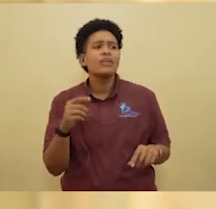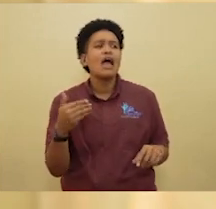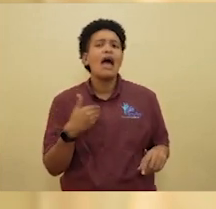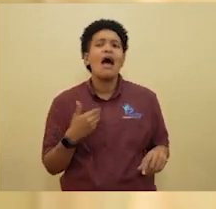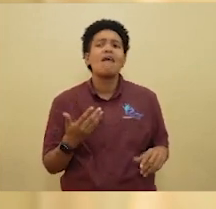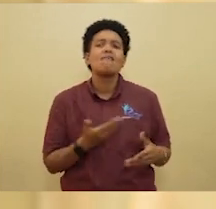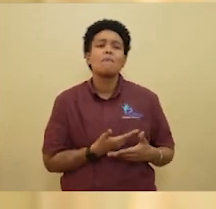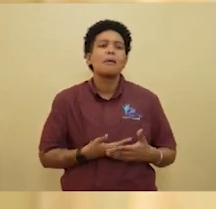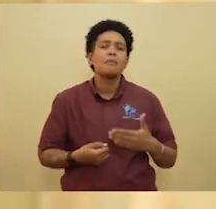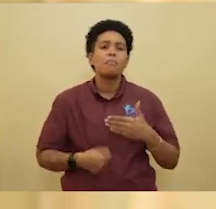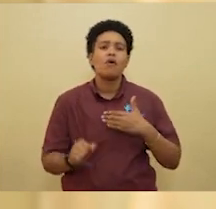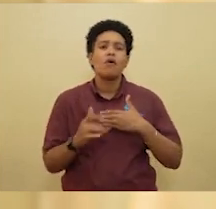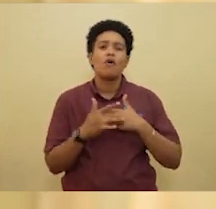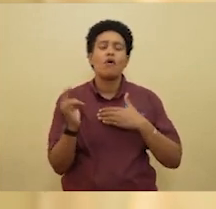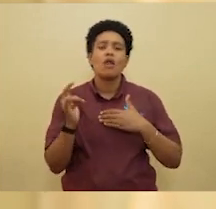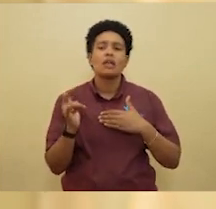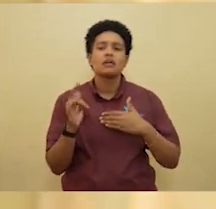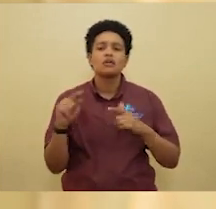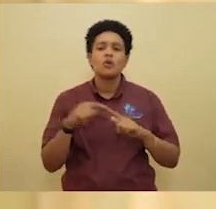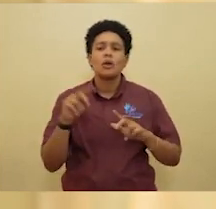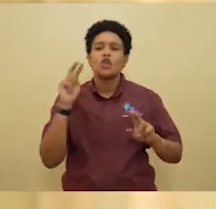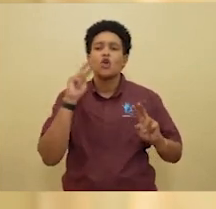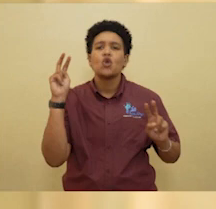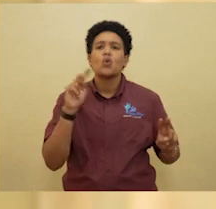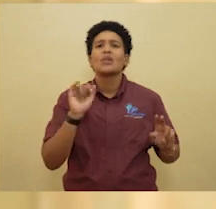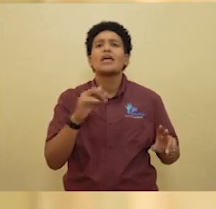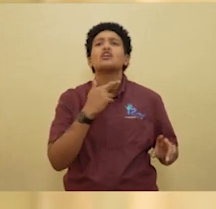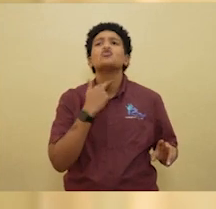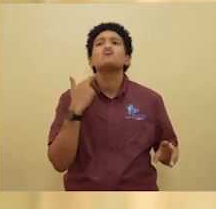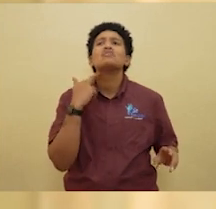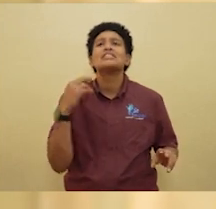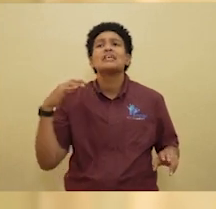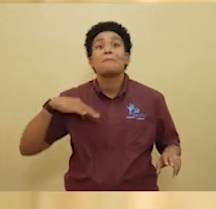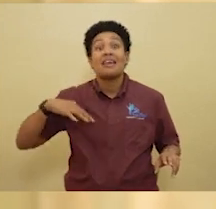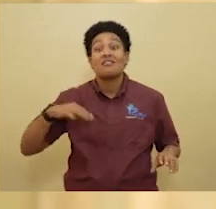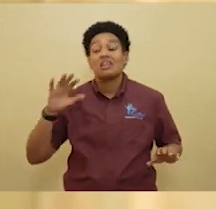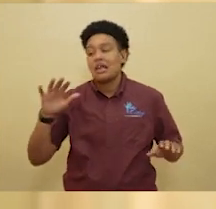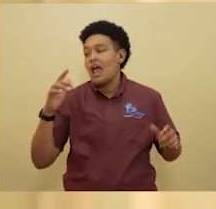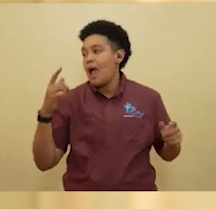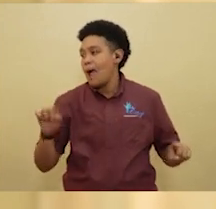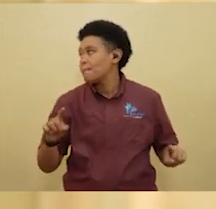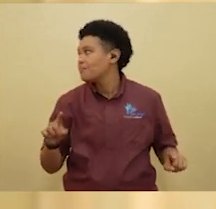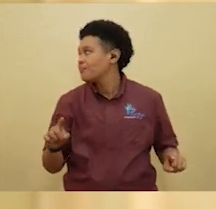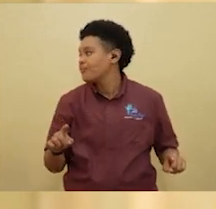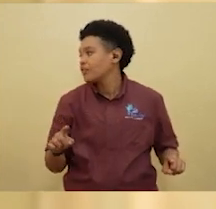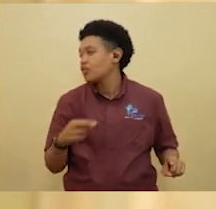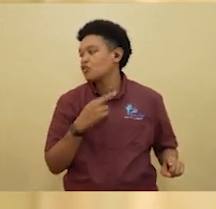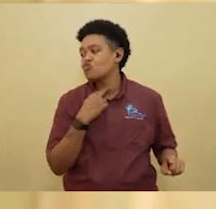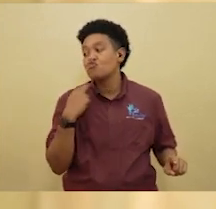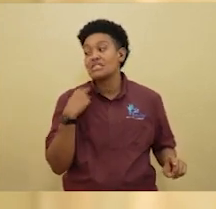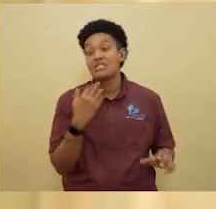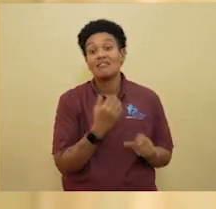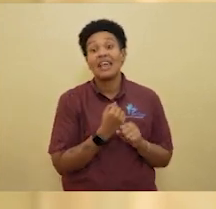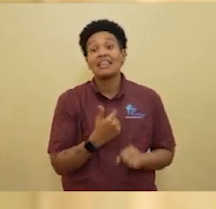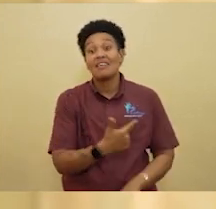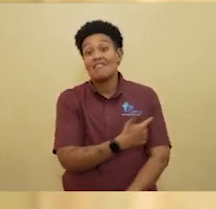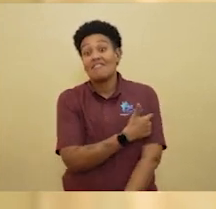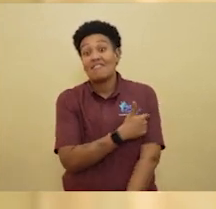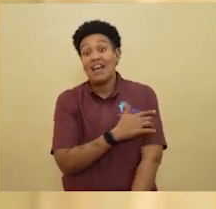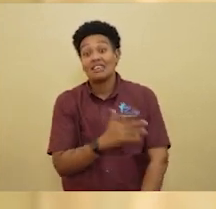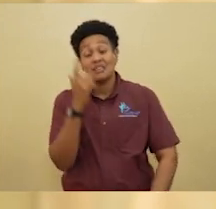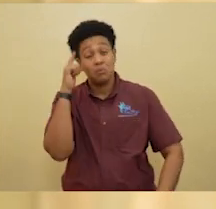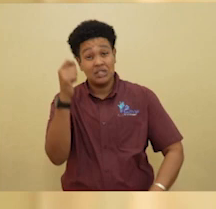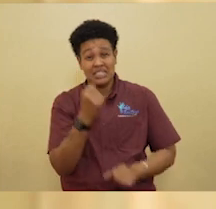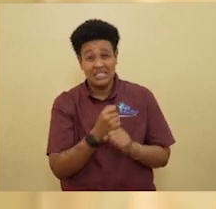premature babies. So when you look at that risk benefit, then the risk of getting the vaccine, because it is